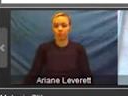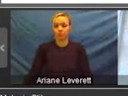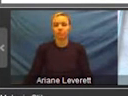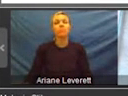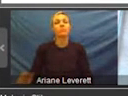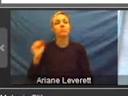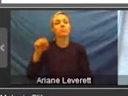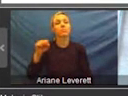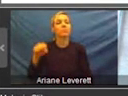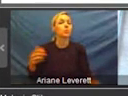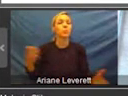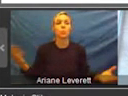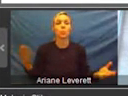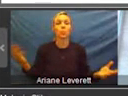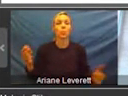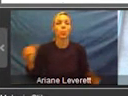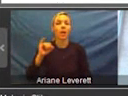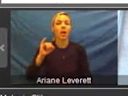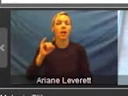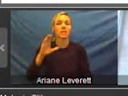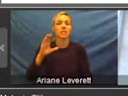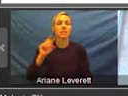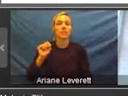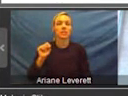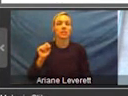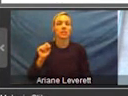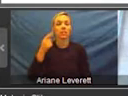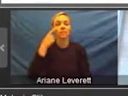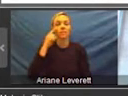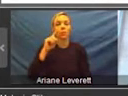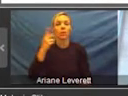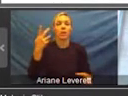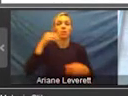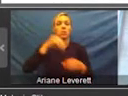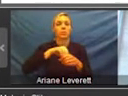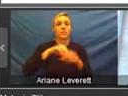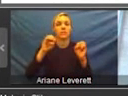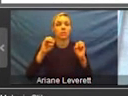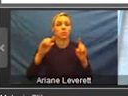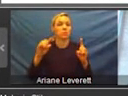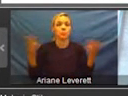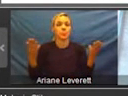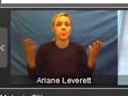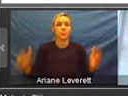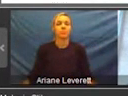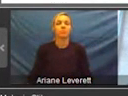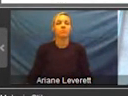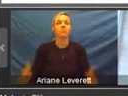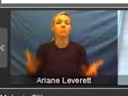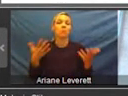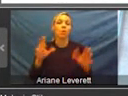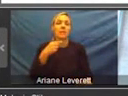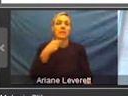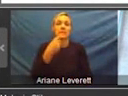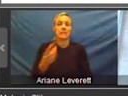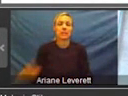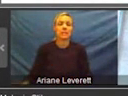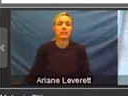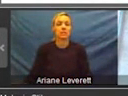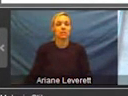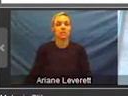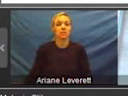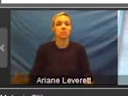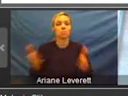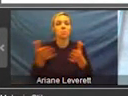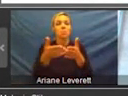yeah, what is ICT for inclusive education? As I briefly said already, it's a very